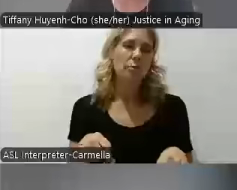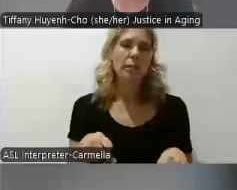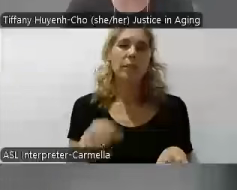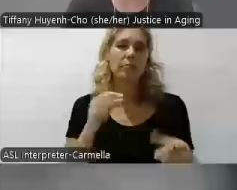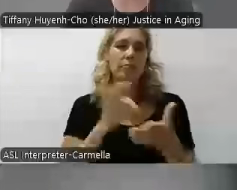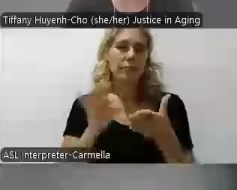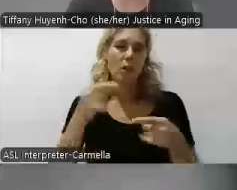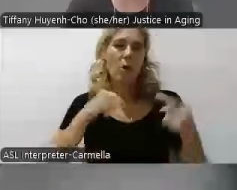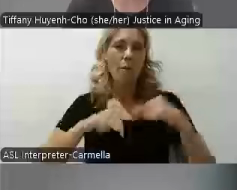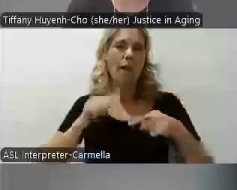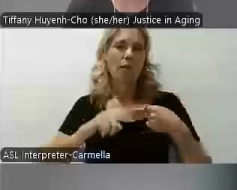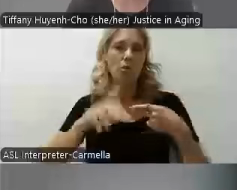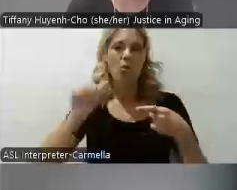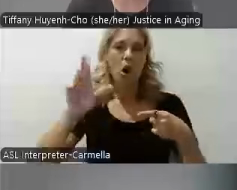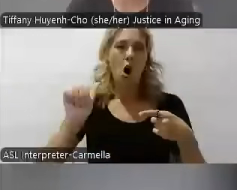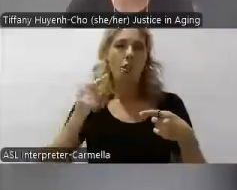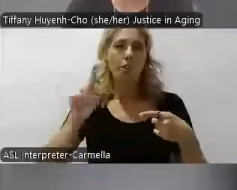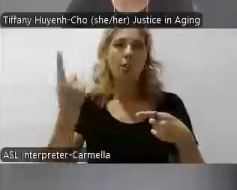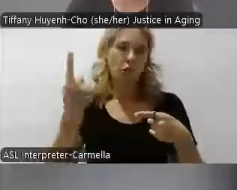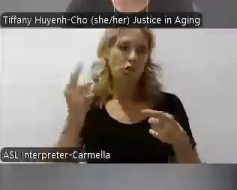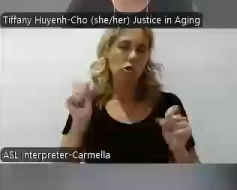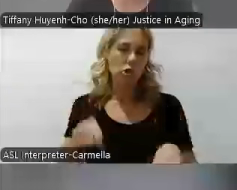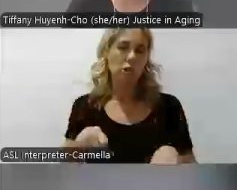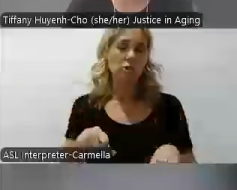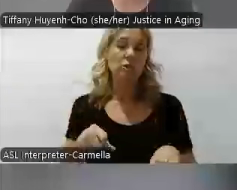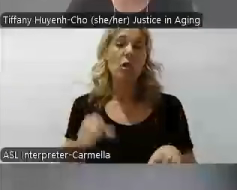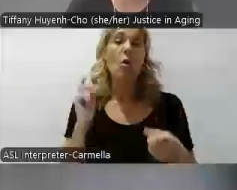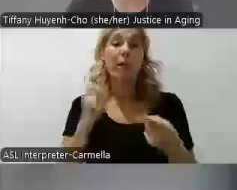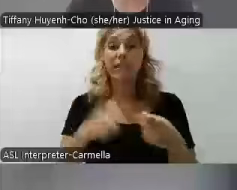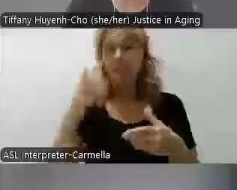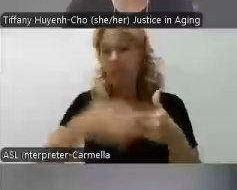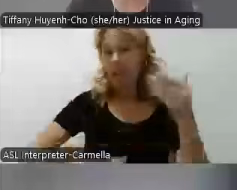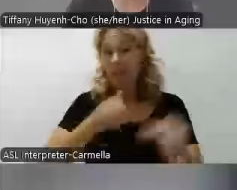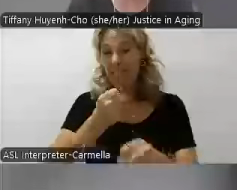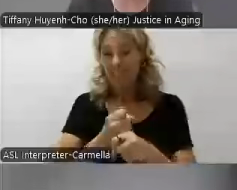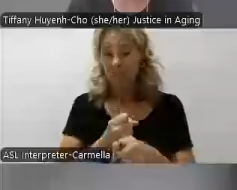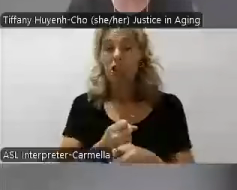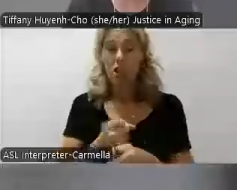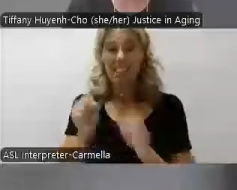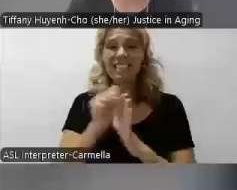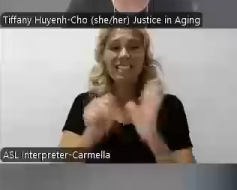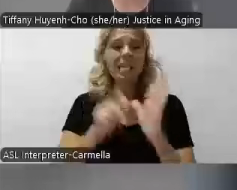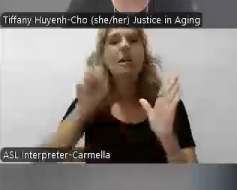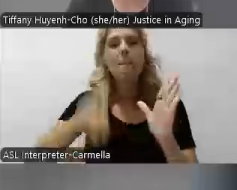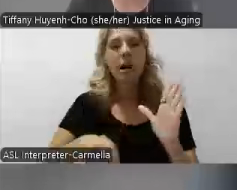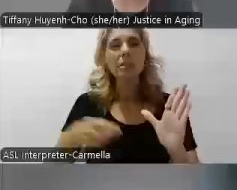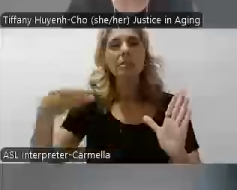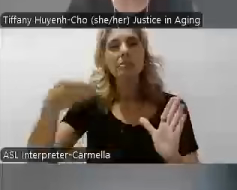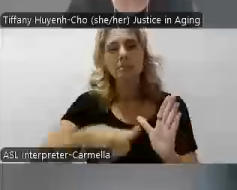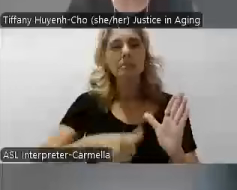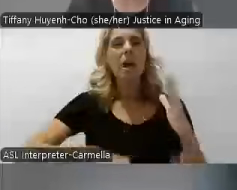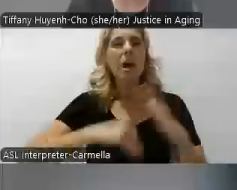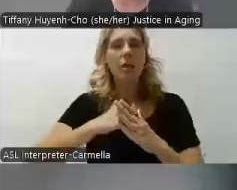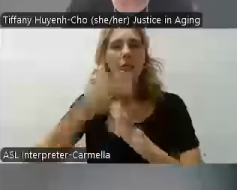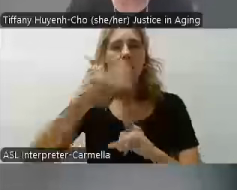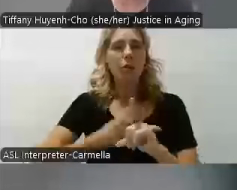to August 1st. So until the end of this year, states have to cover up to 3 months of